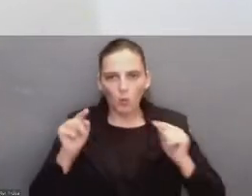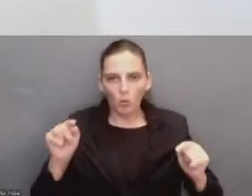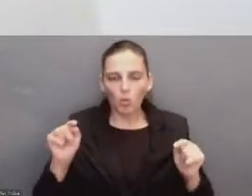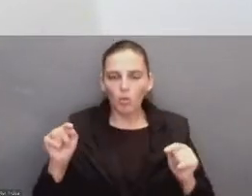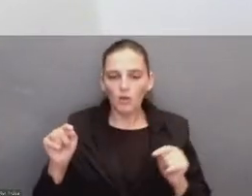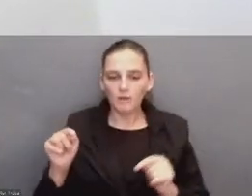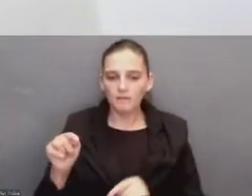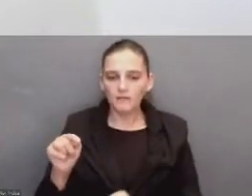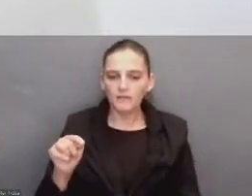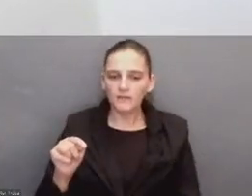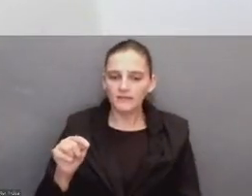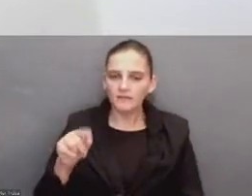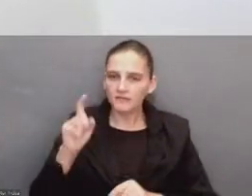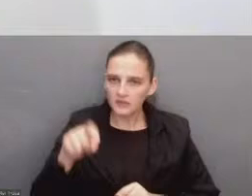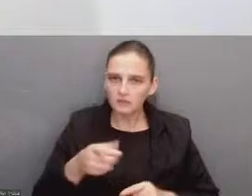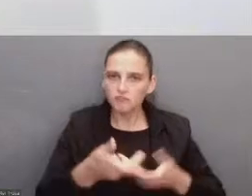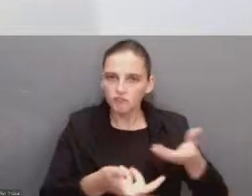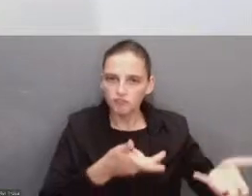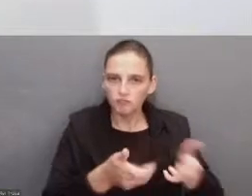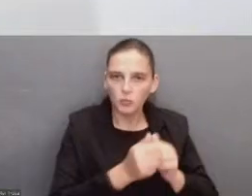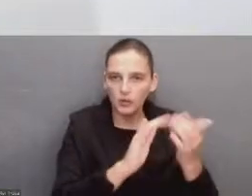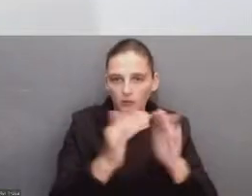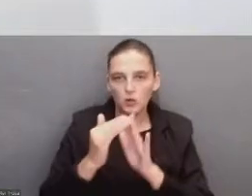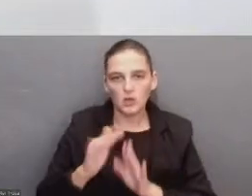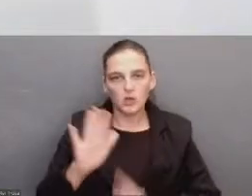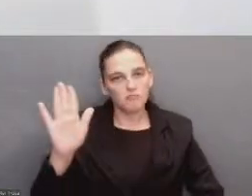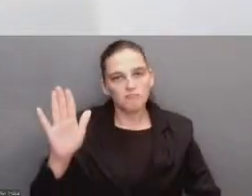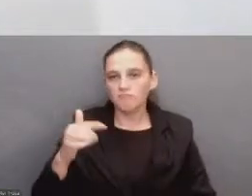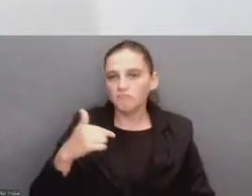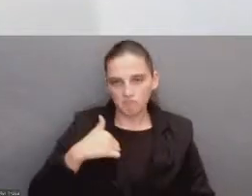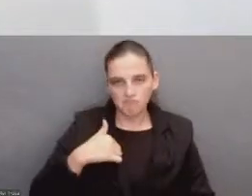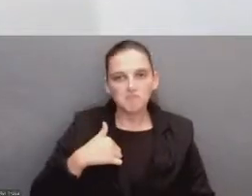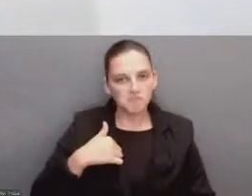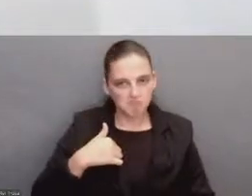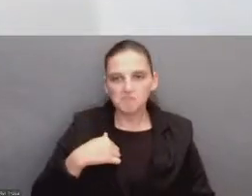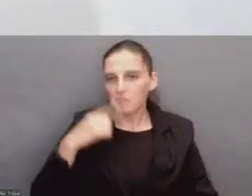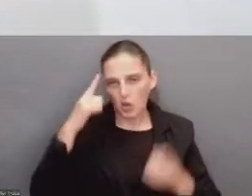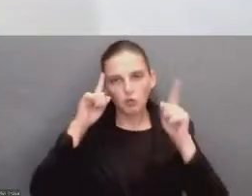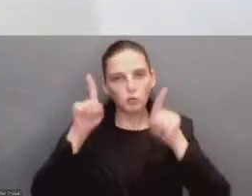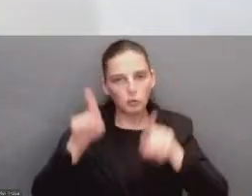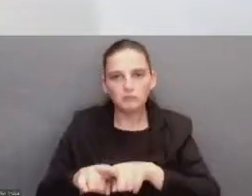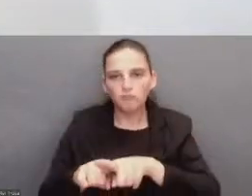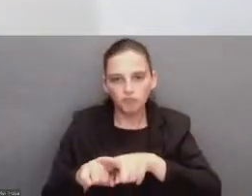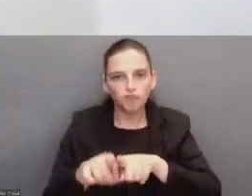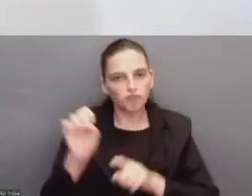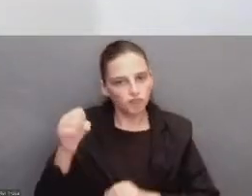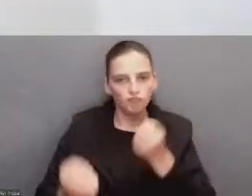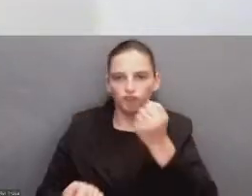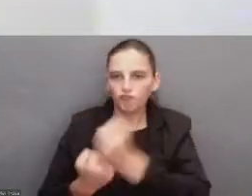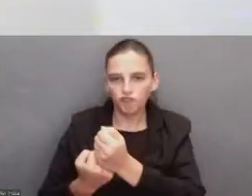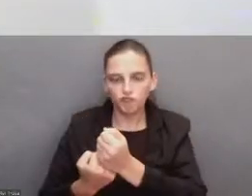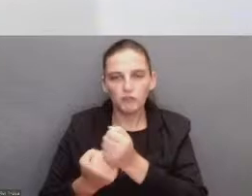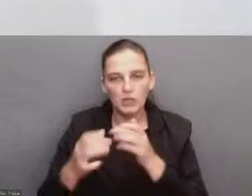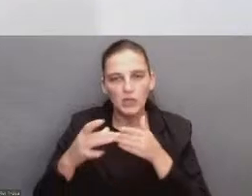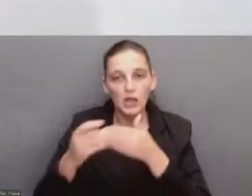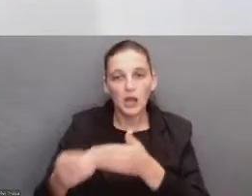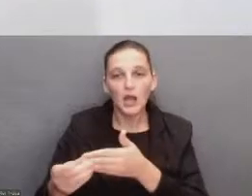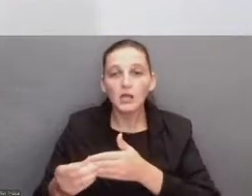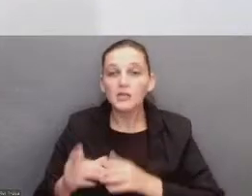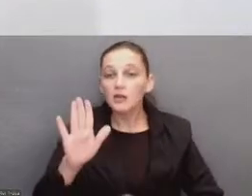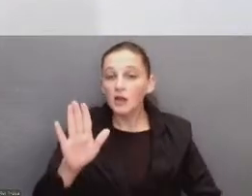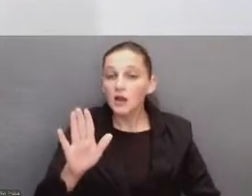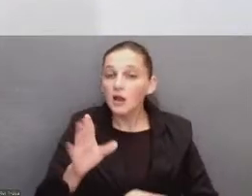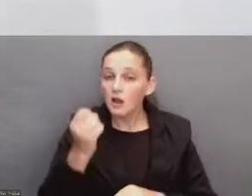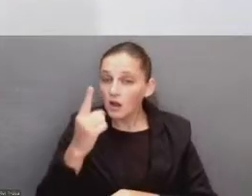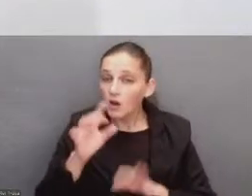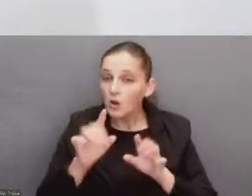to engage with communities. I 100% agree. I agree with guidance, but I think also understanding